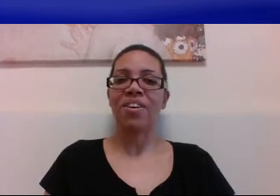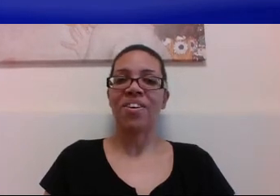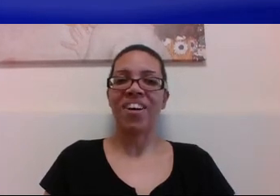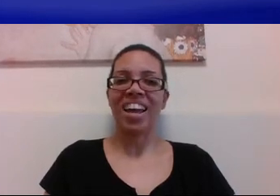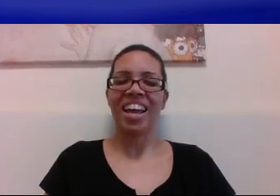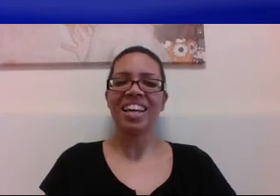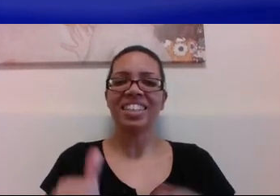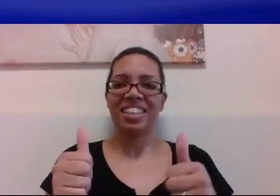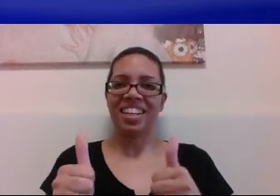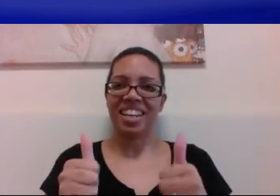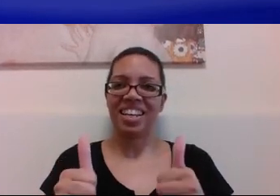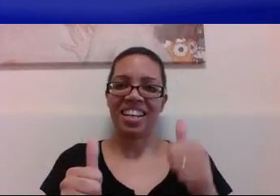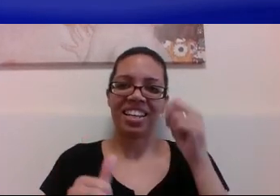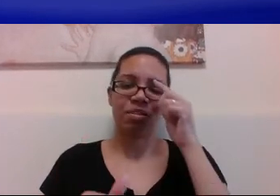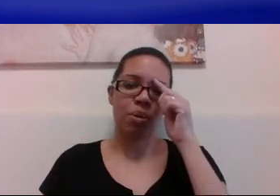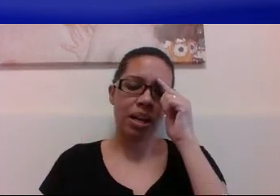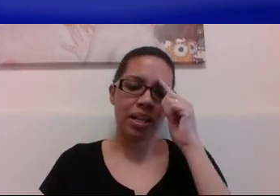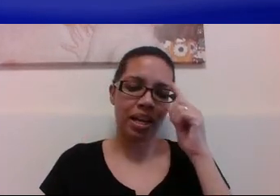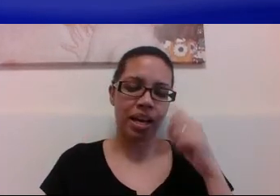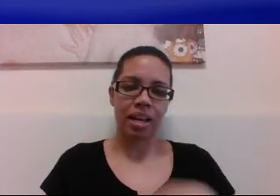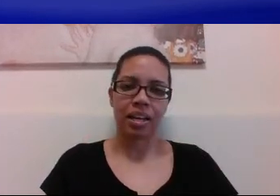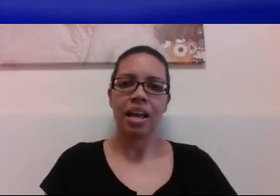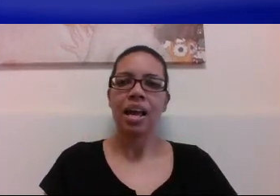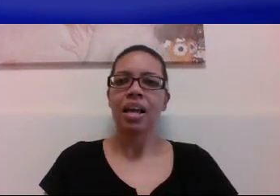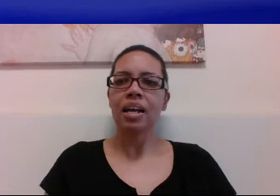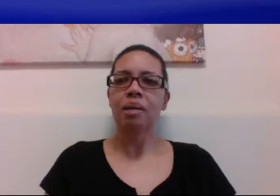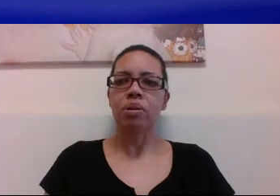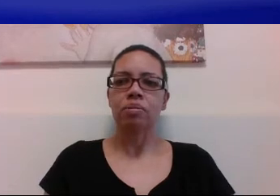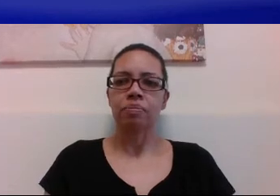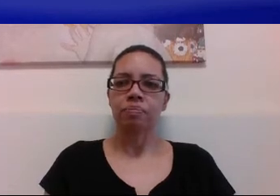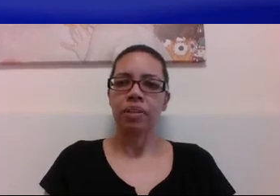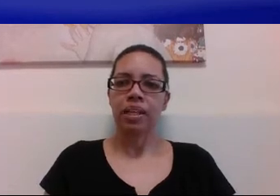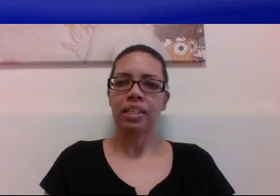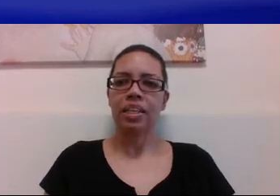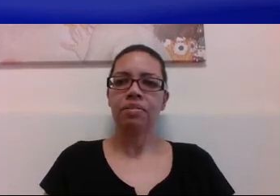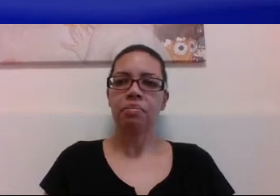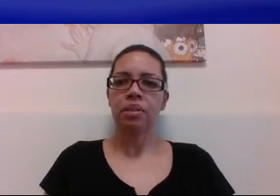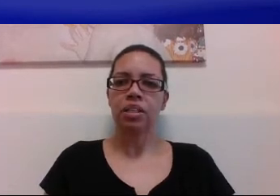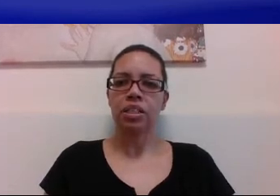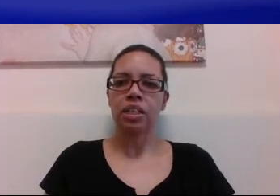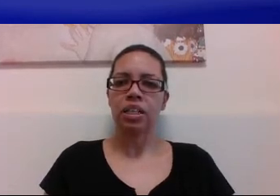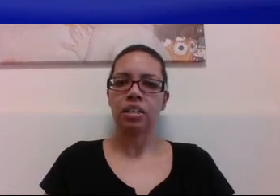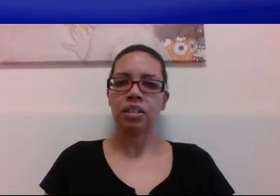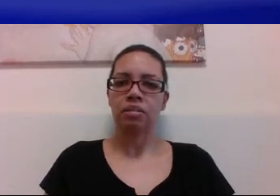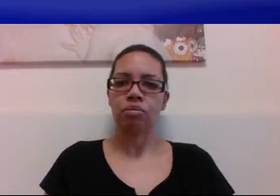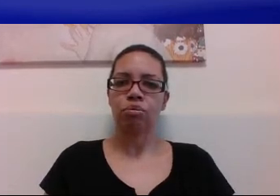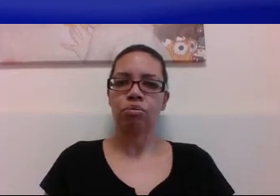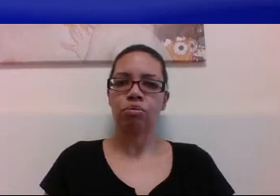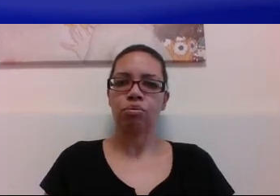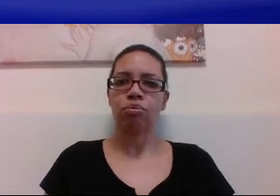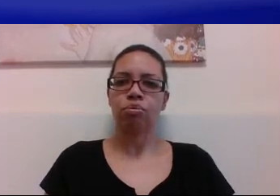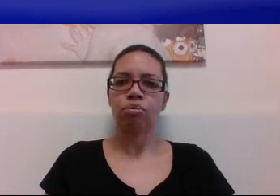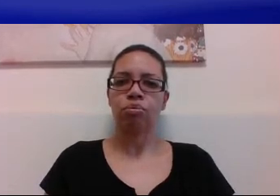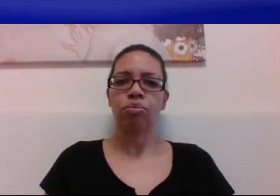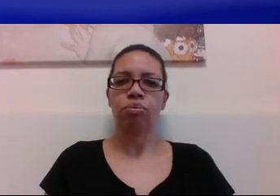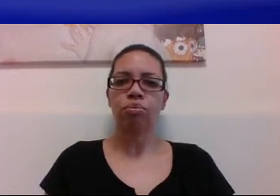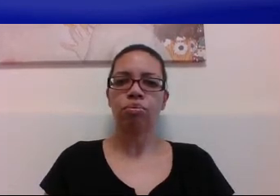superhero. Excellent. Well done. Come on. Let's give them their shields.